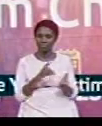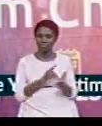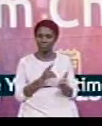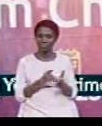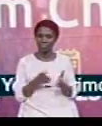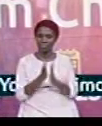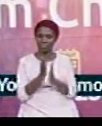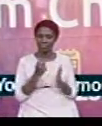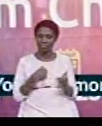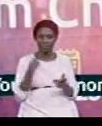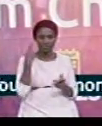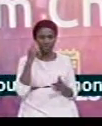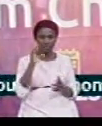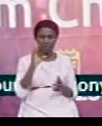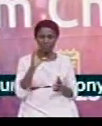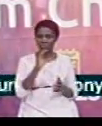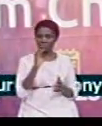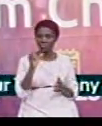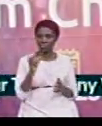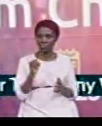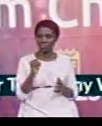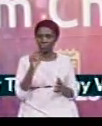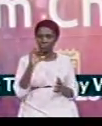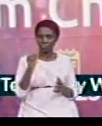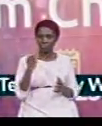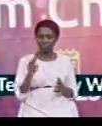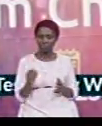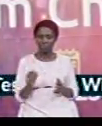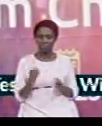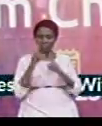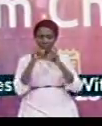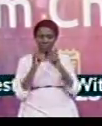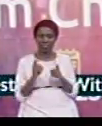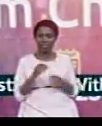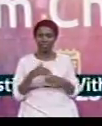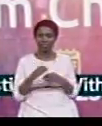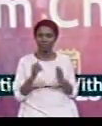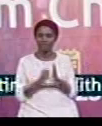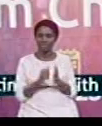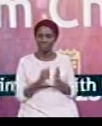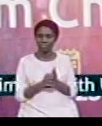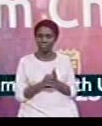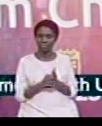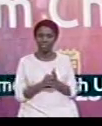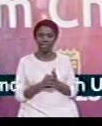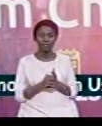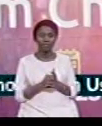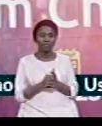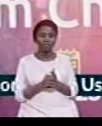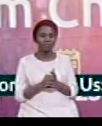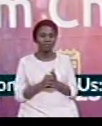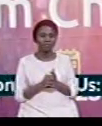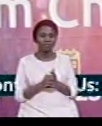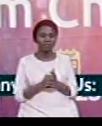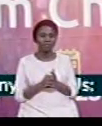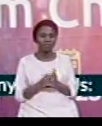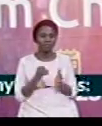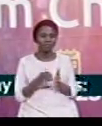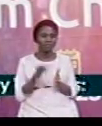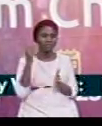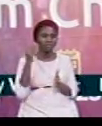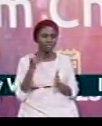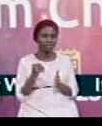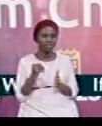a scan, and I went for the scan. After the scan, I sent it back to the doctor, and it was loss of